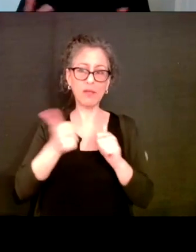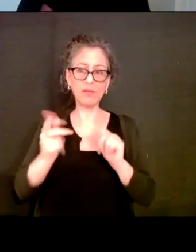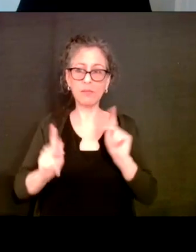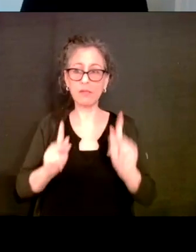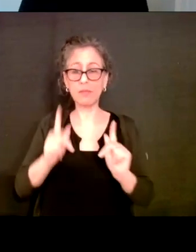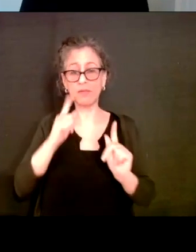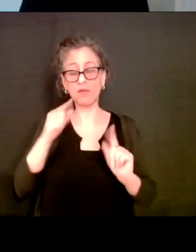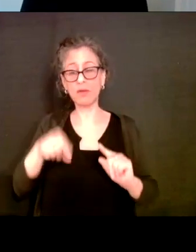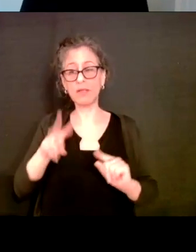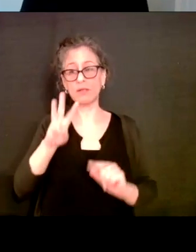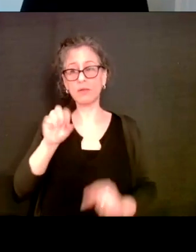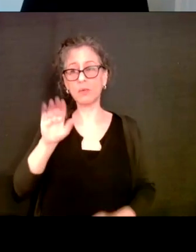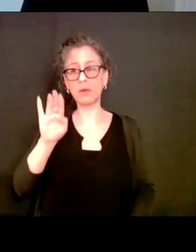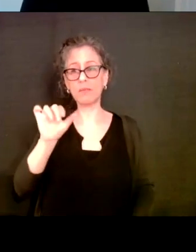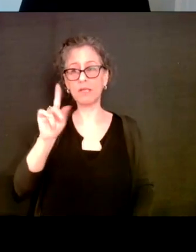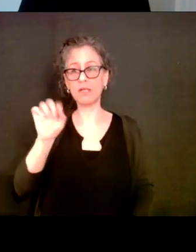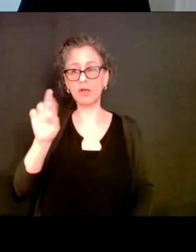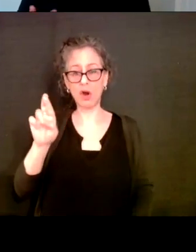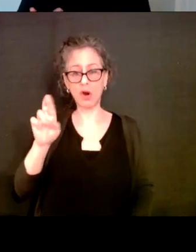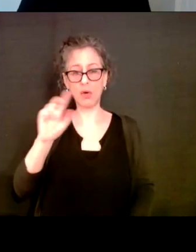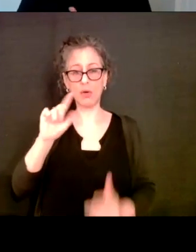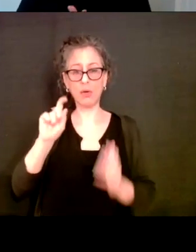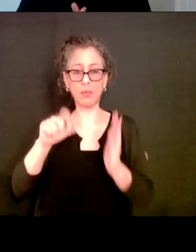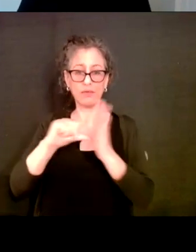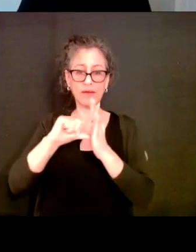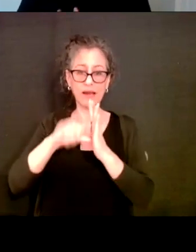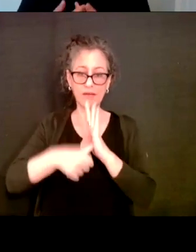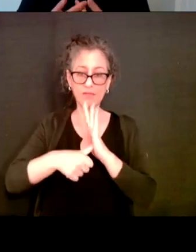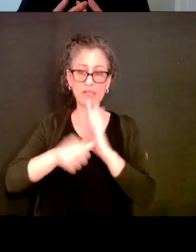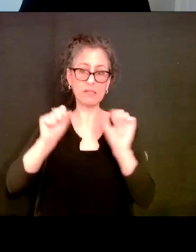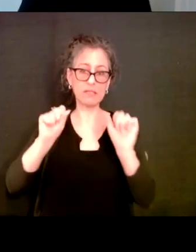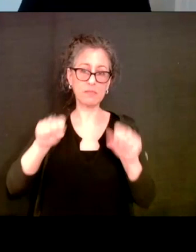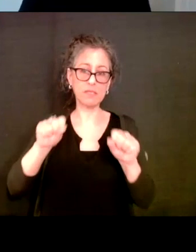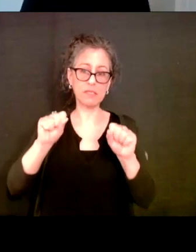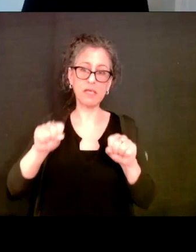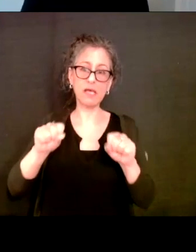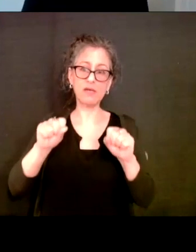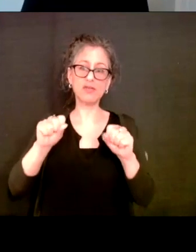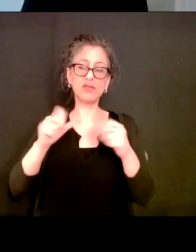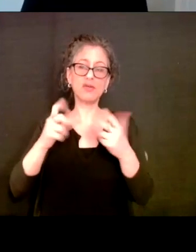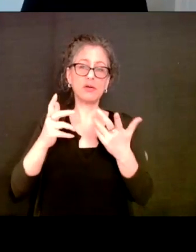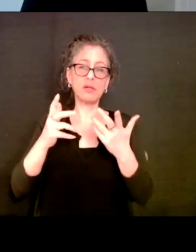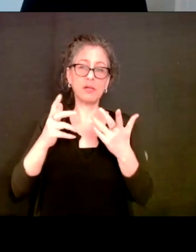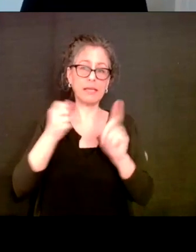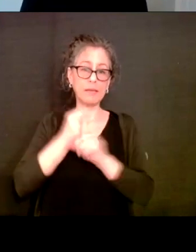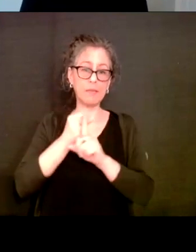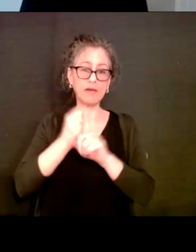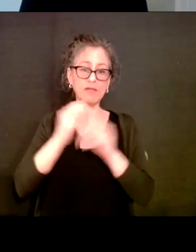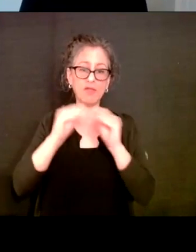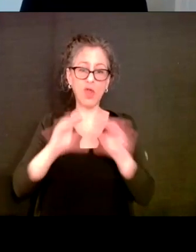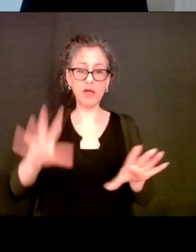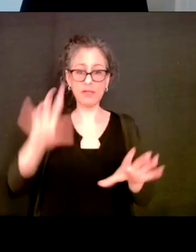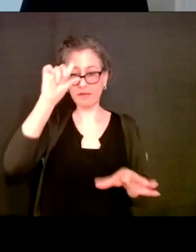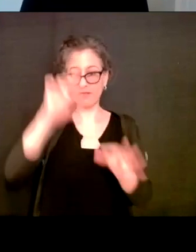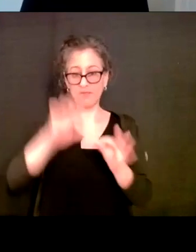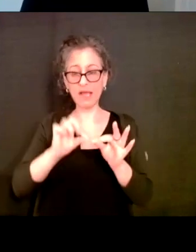this webinar, highlighting the potential impact on the loss of faith or loss of trust in